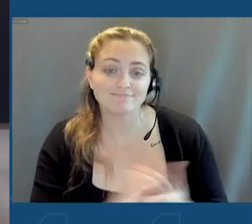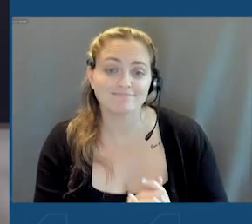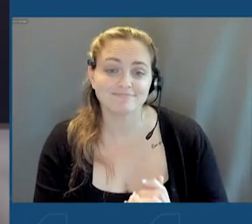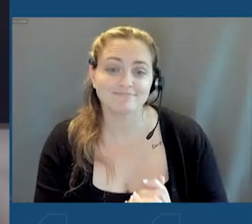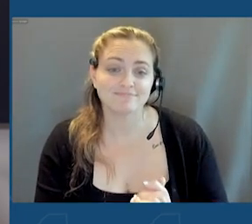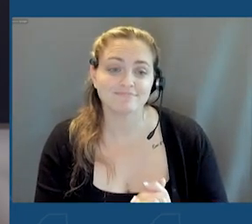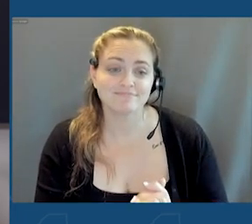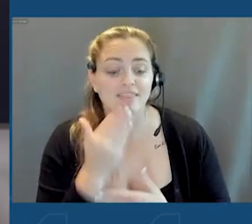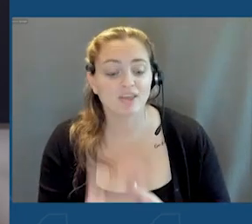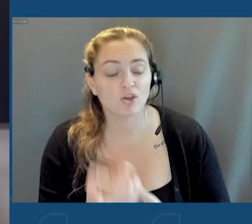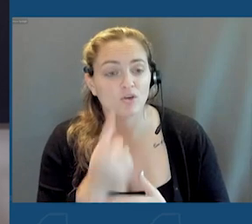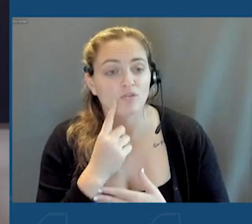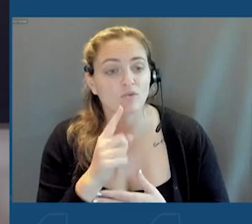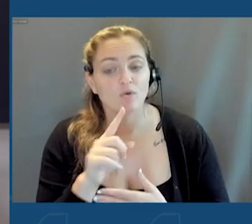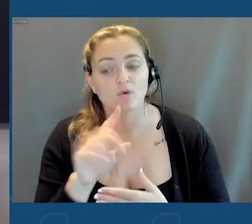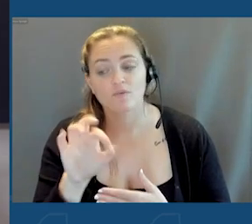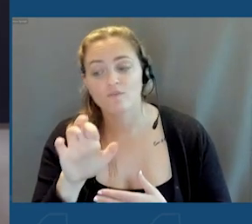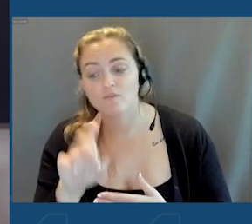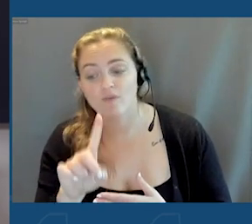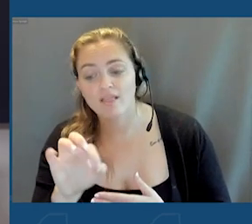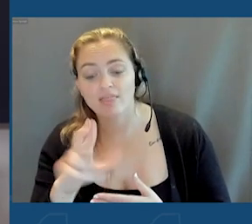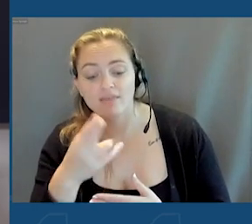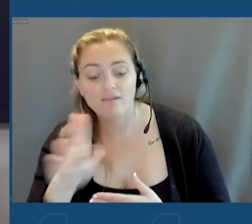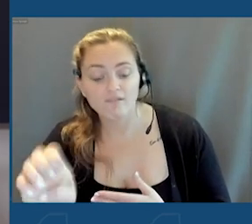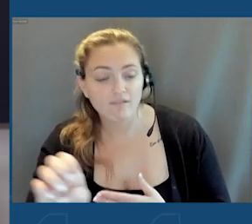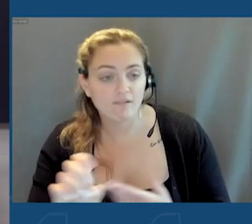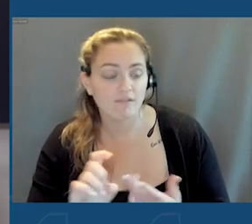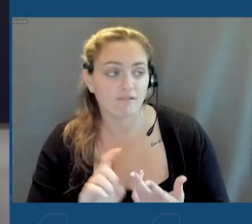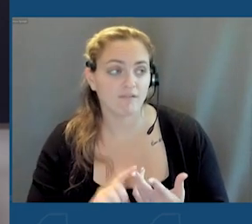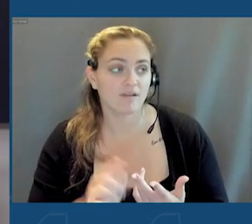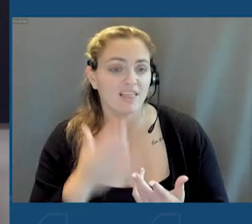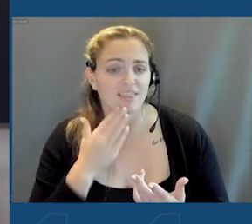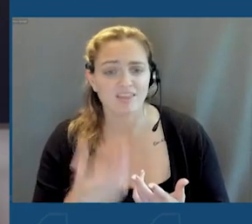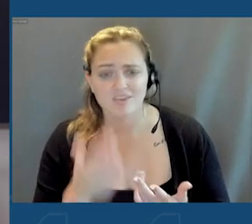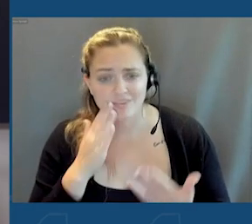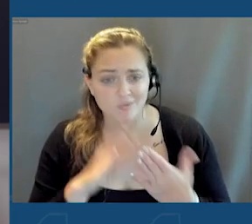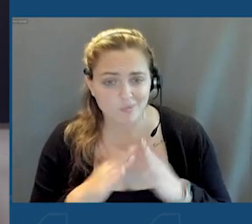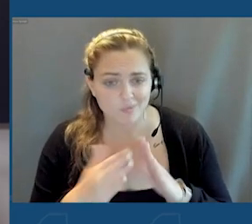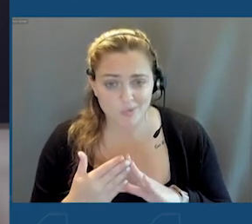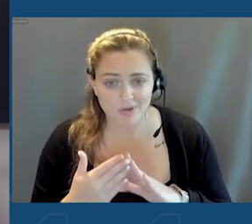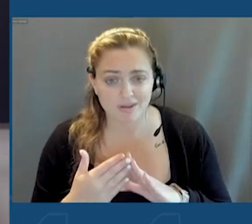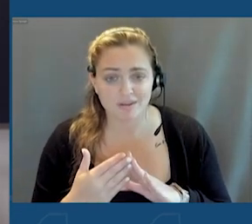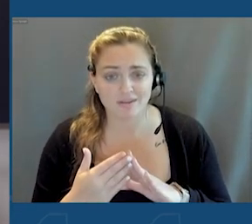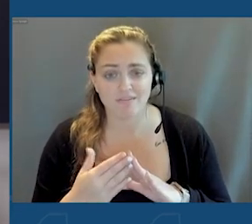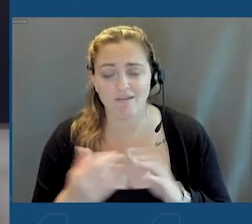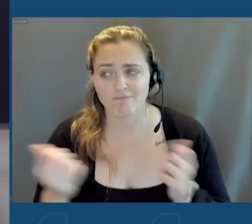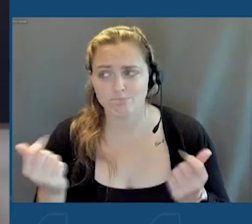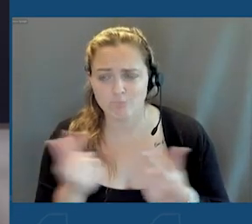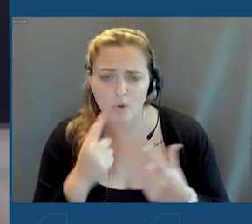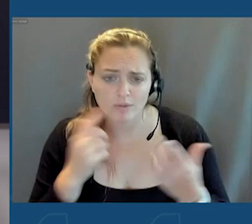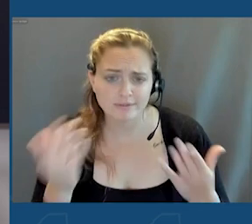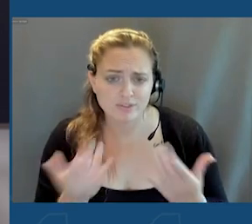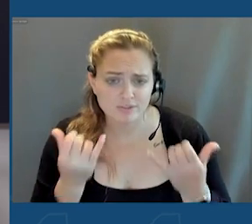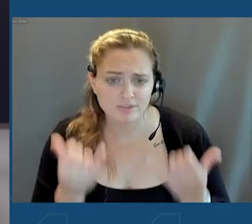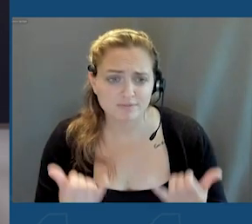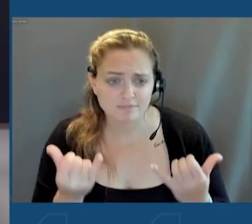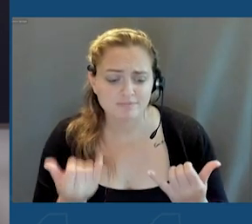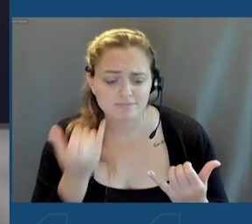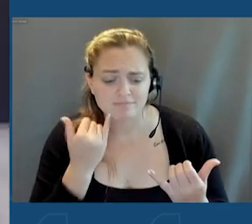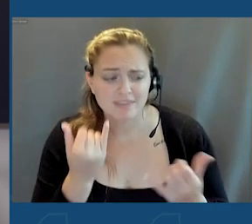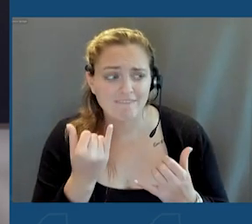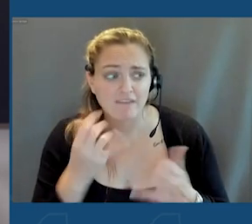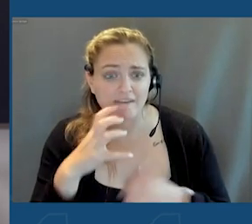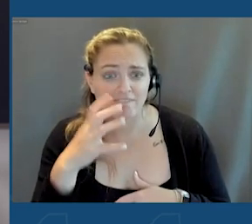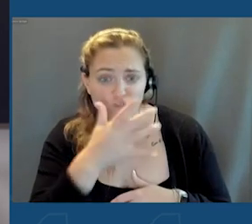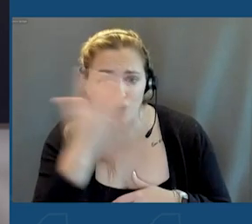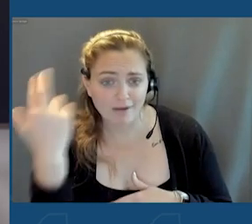Thank you, Fred Thiel. Thank you to the community and everyone that's here. If I missed anyone,